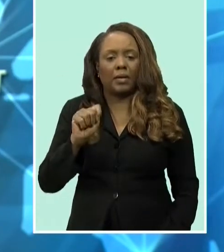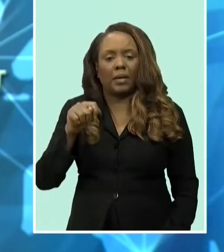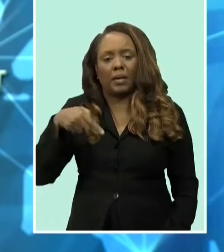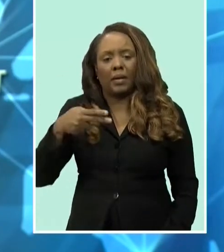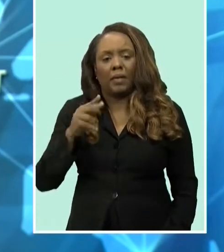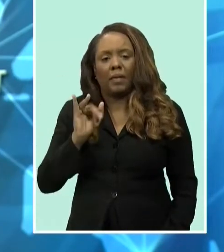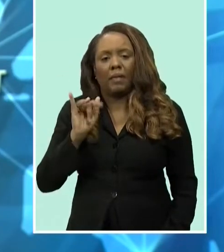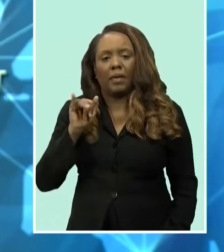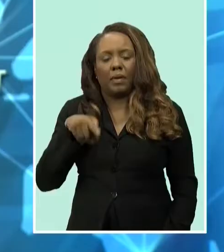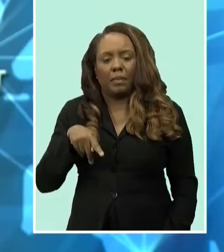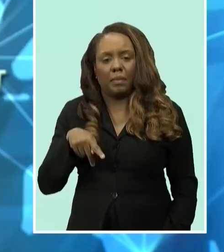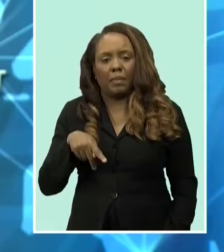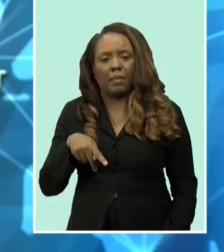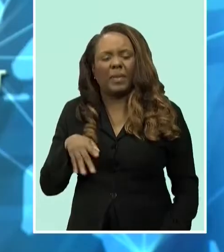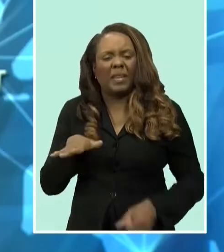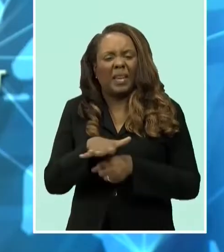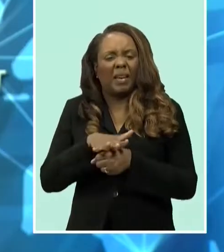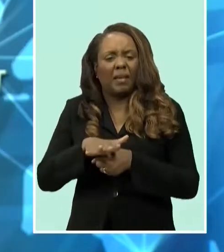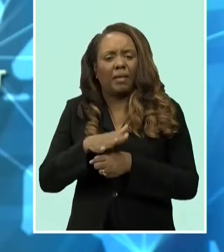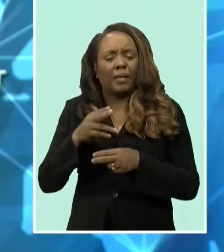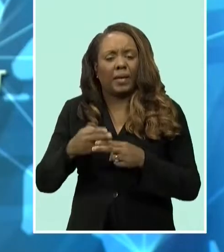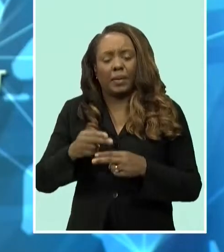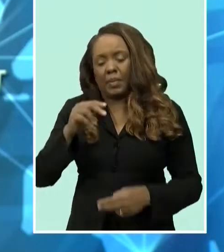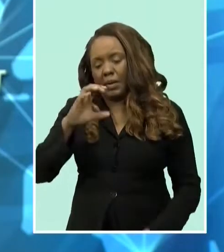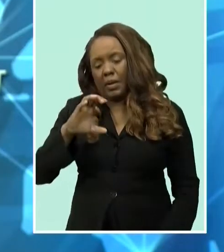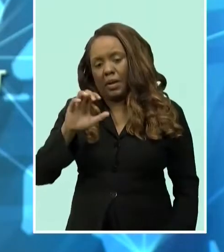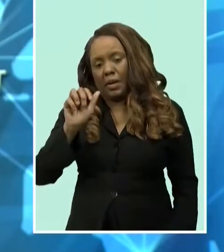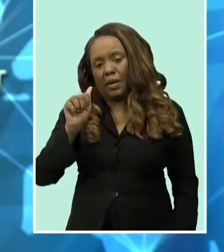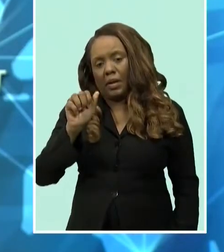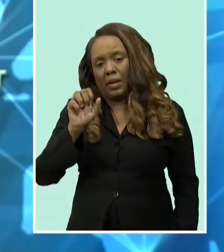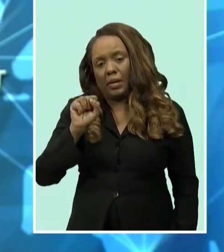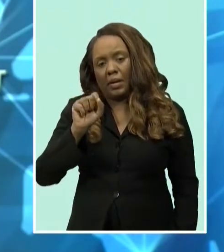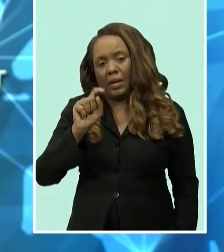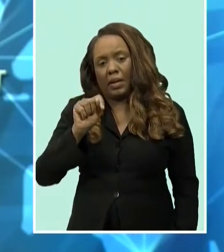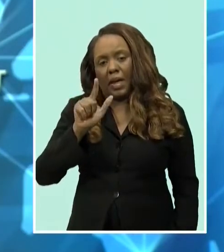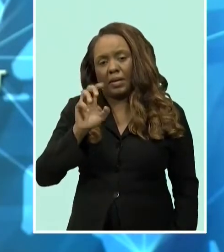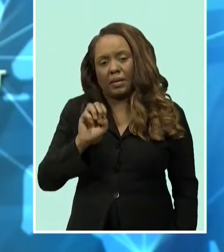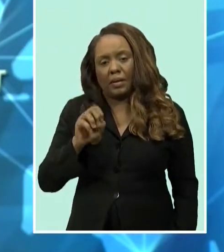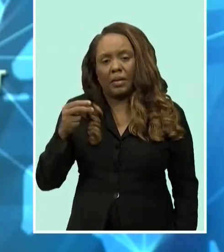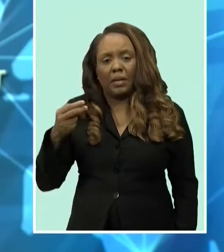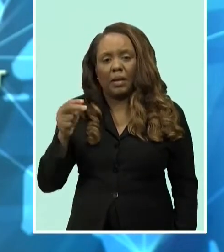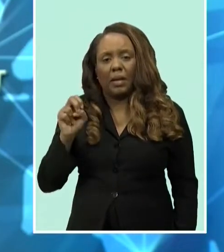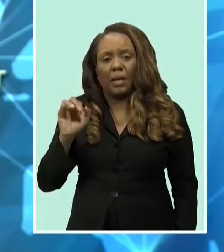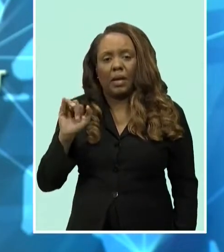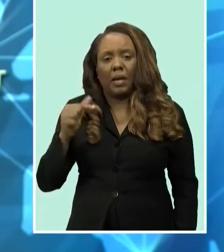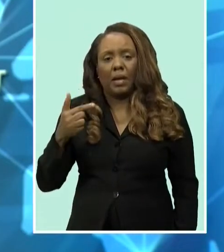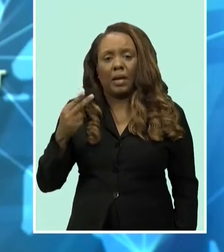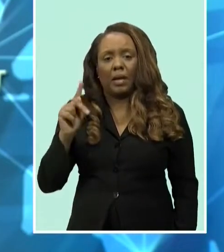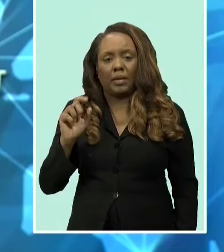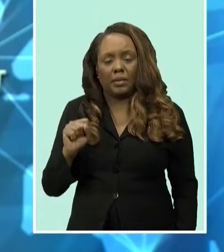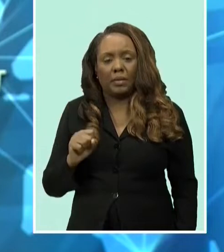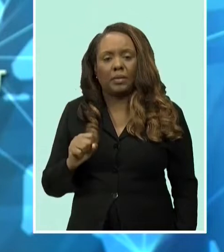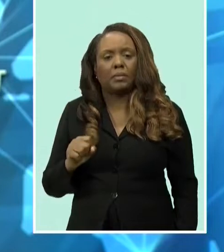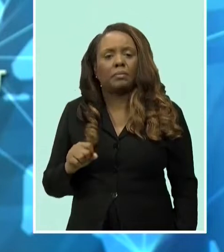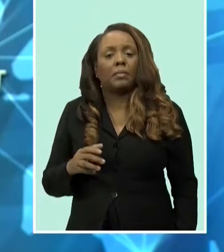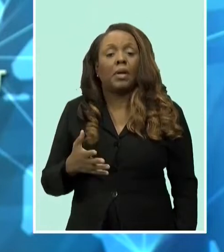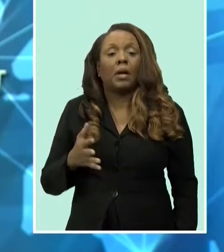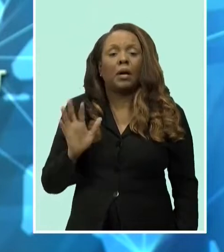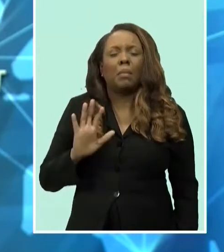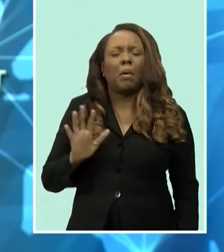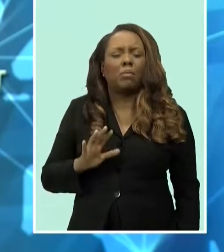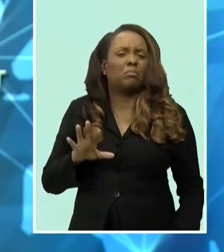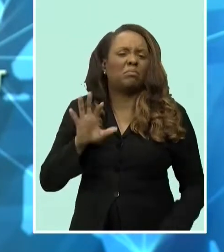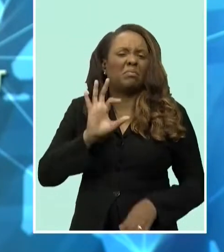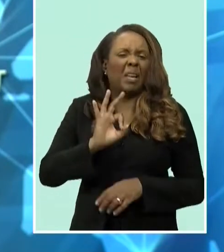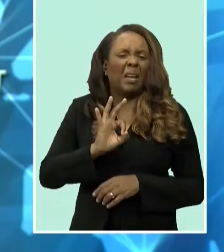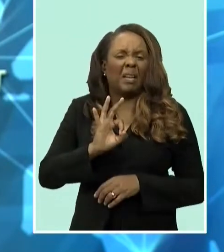with Eastbourne Main Road in St. Philip. Police say around 10 minutes to 10, a number of loud gunshots were heard before a